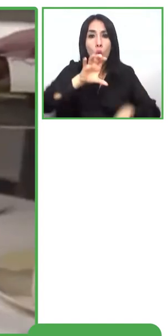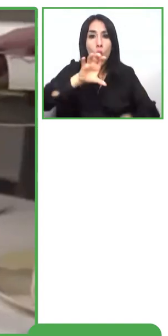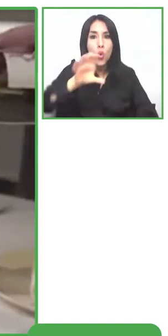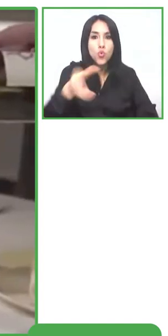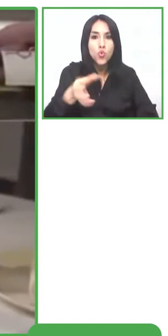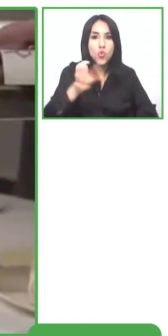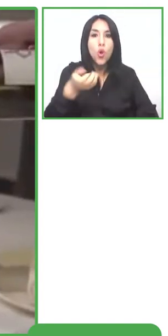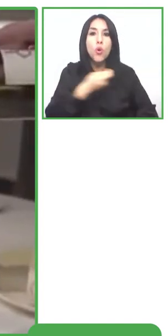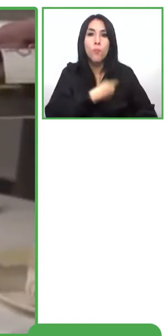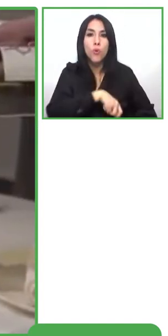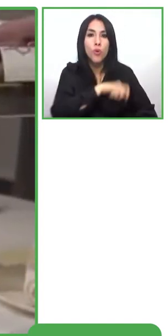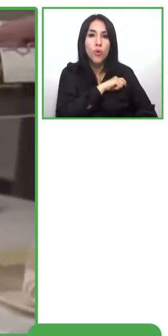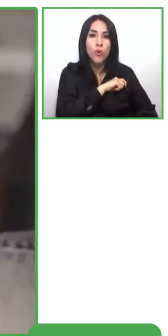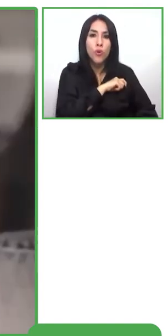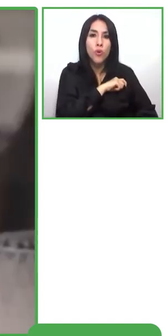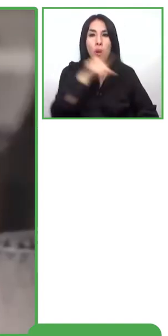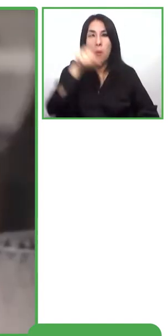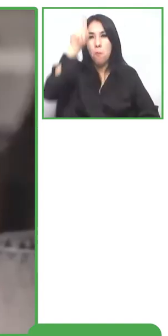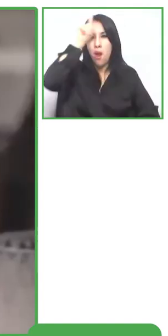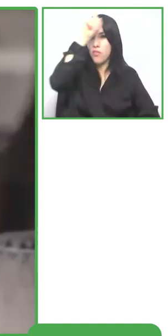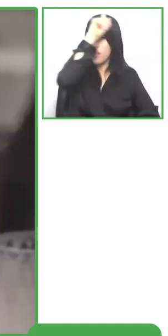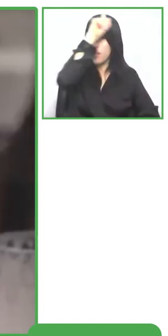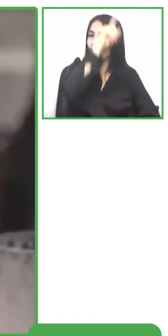that you can fully integrate